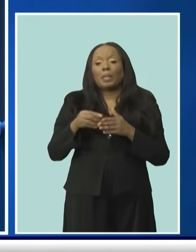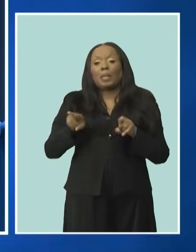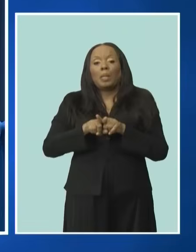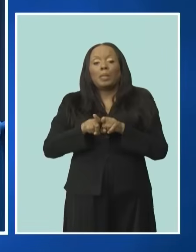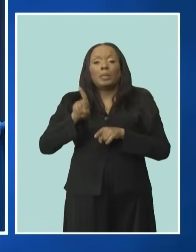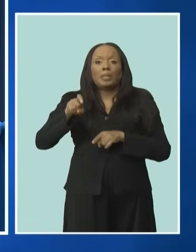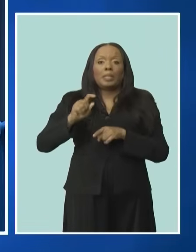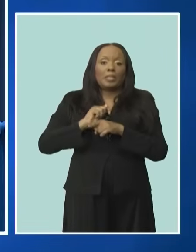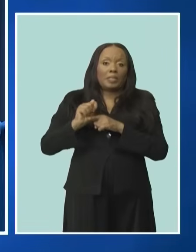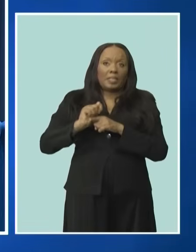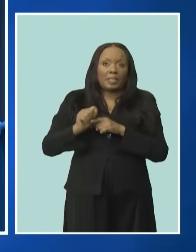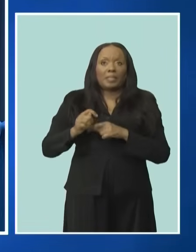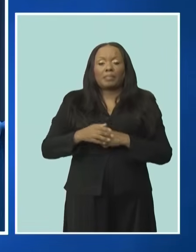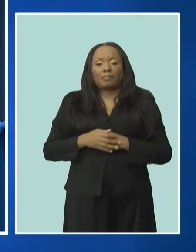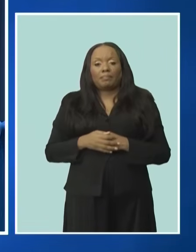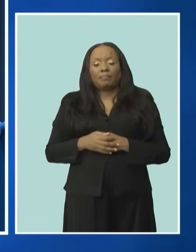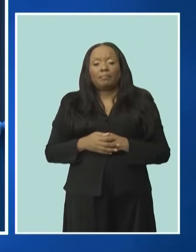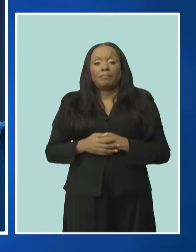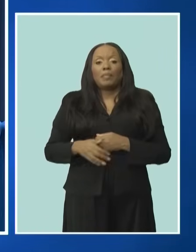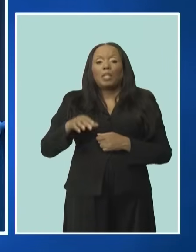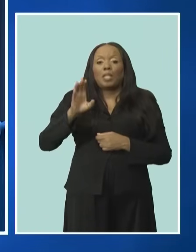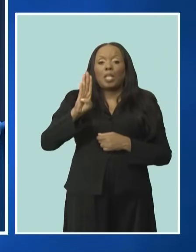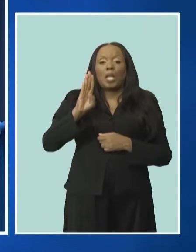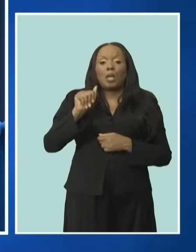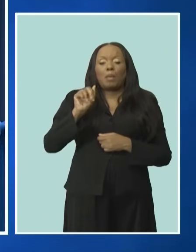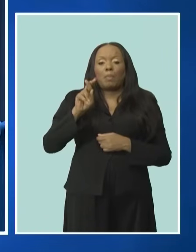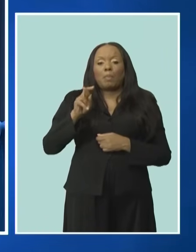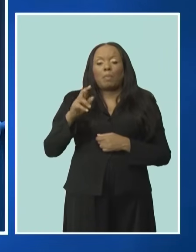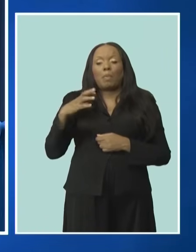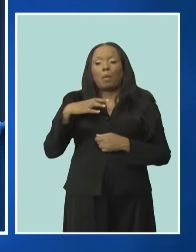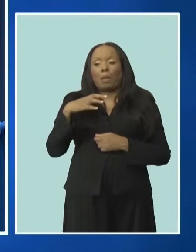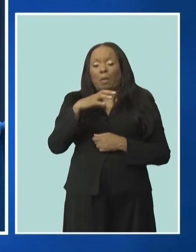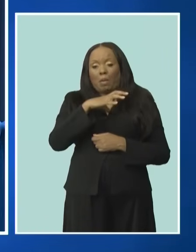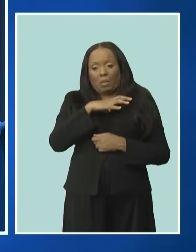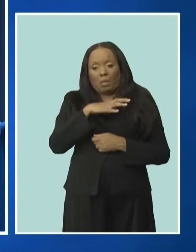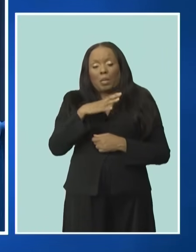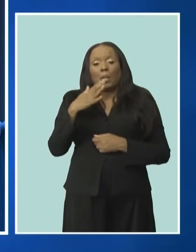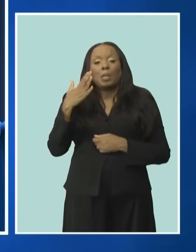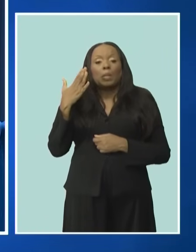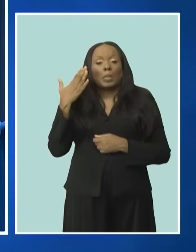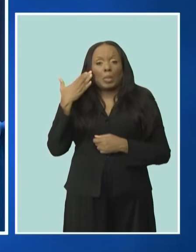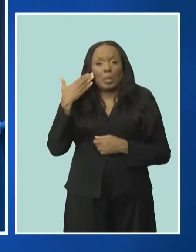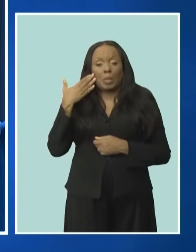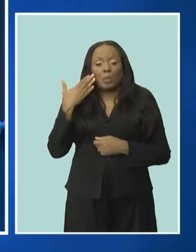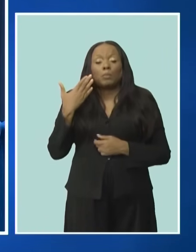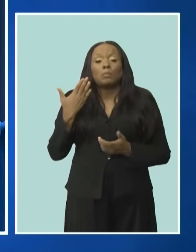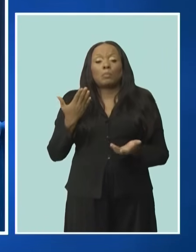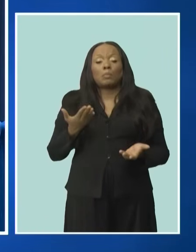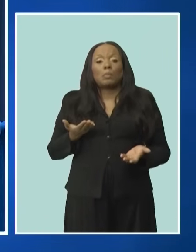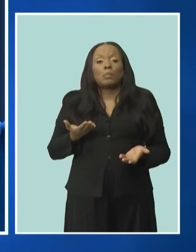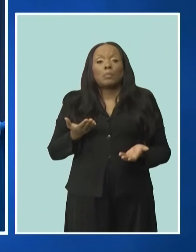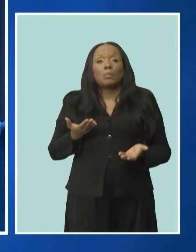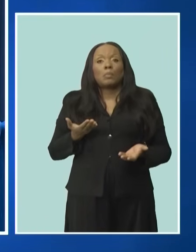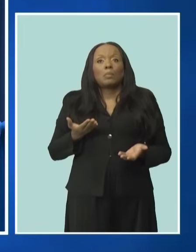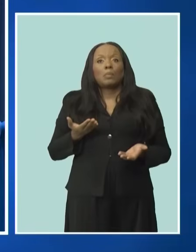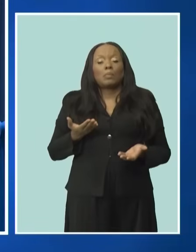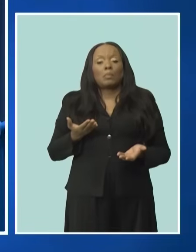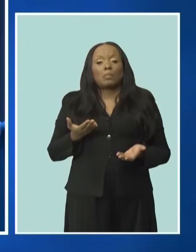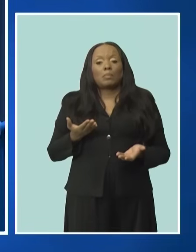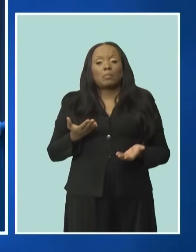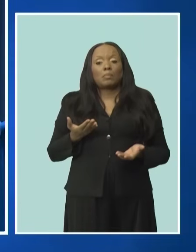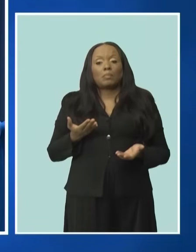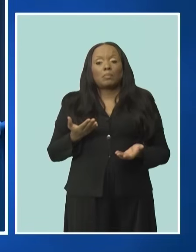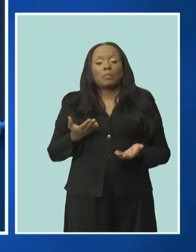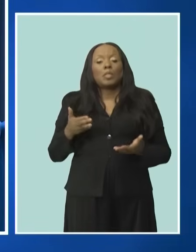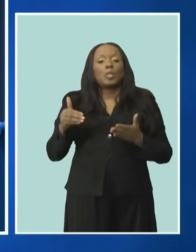And thirdly, the Bar Council has drawn attention to the likelihood of an adverse financial impact of the